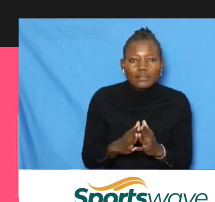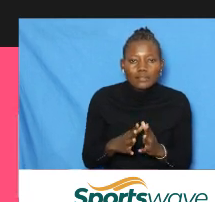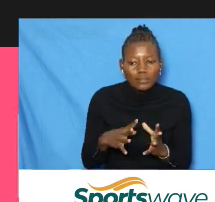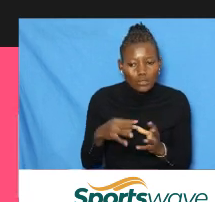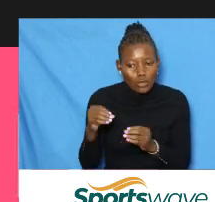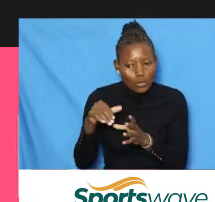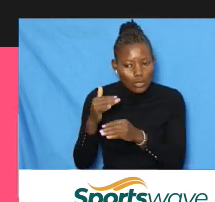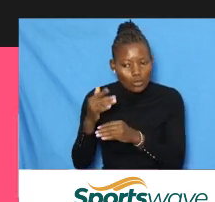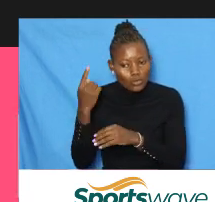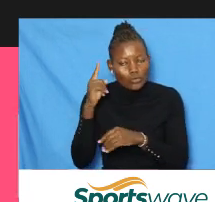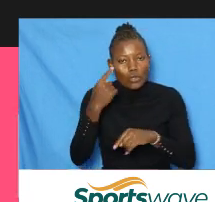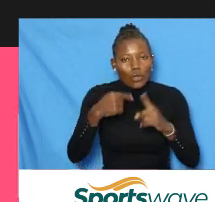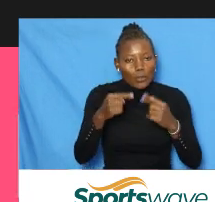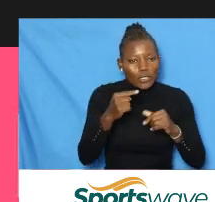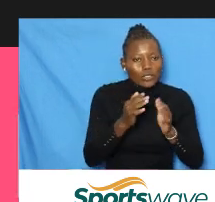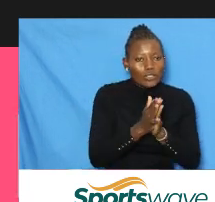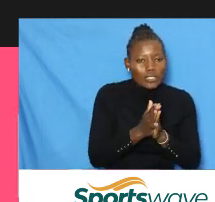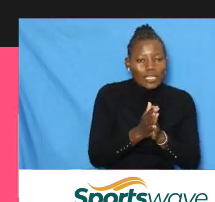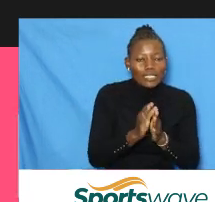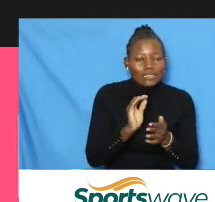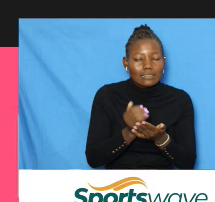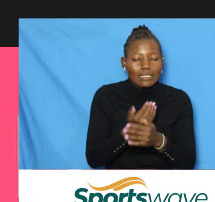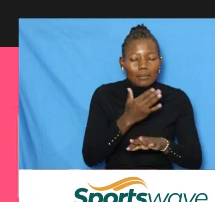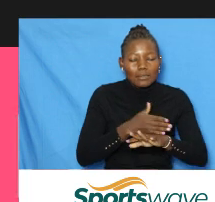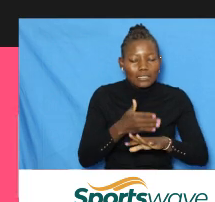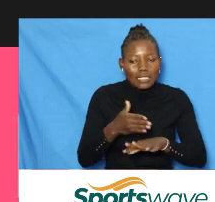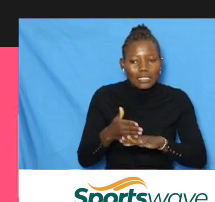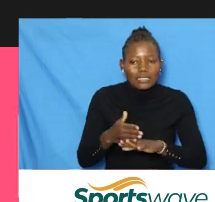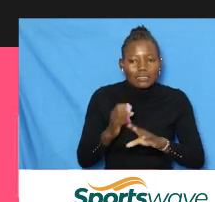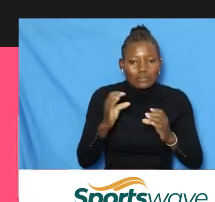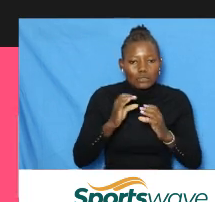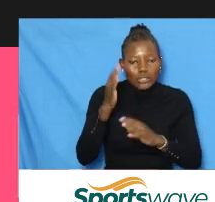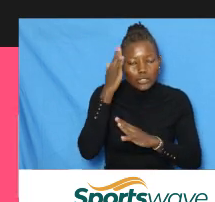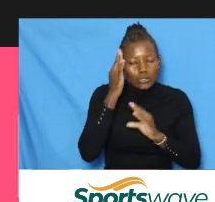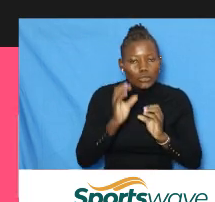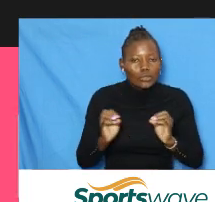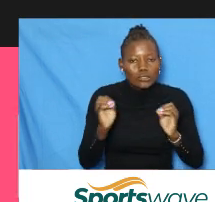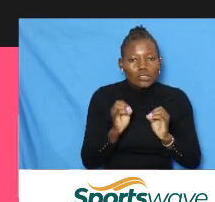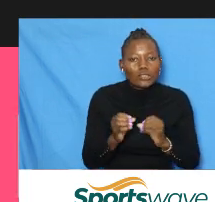they go out to compete without some of these injuries being noticed?